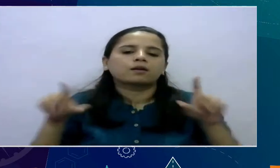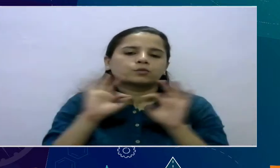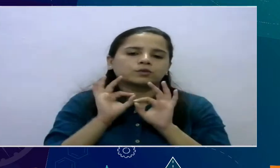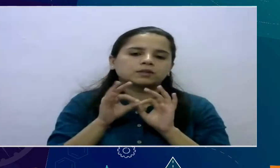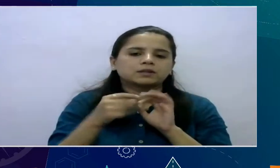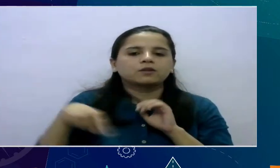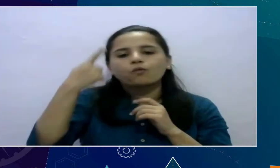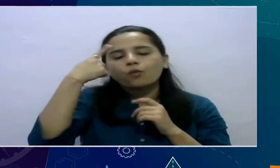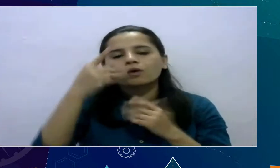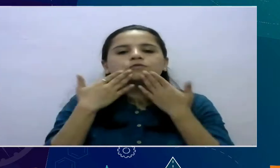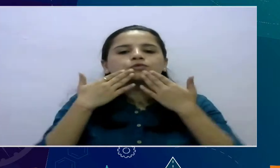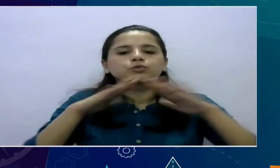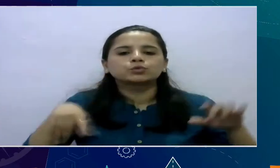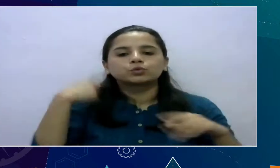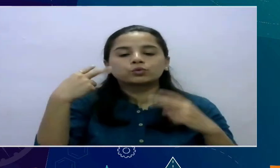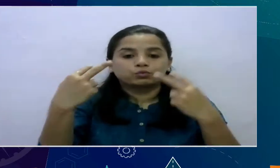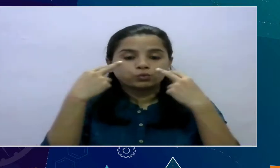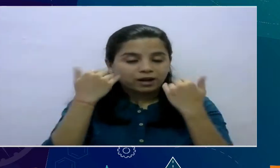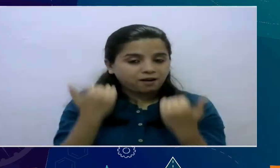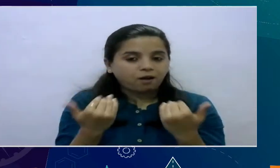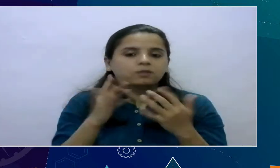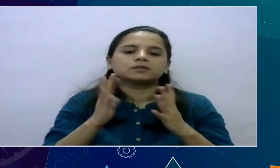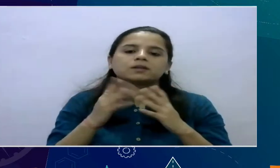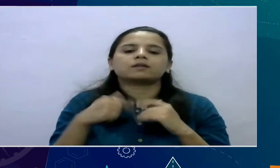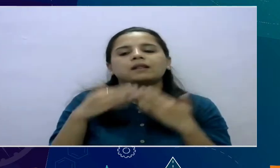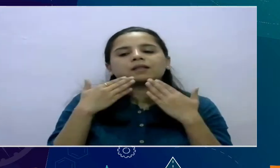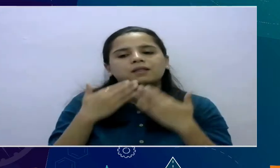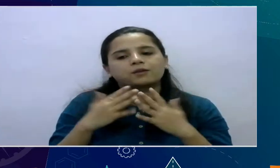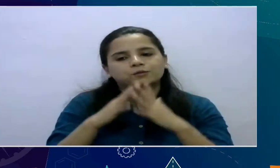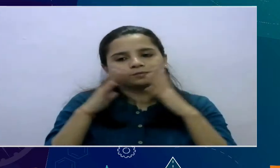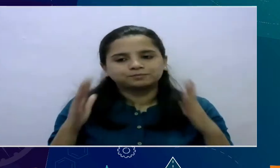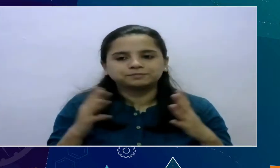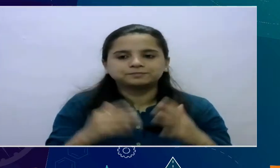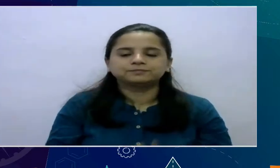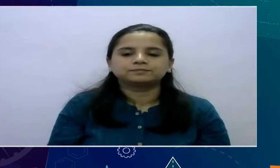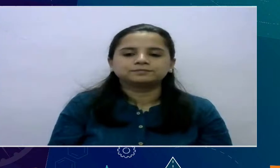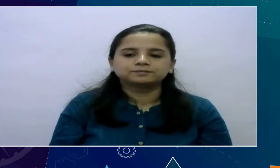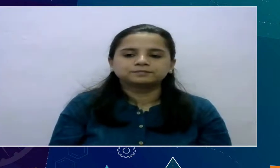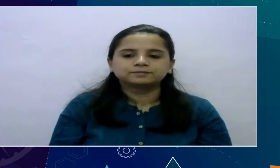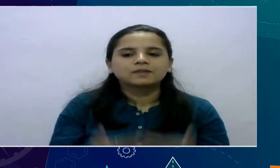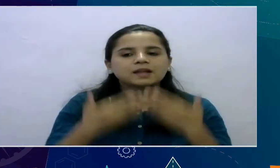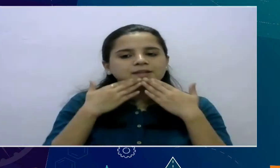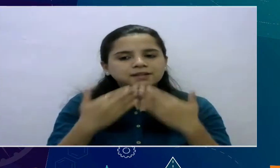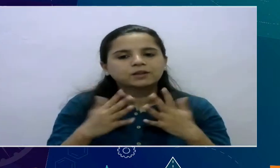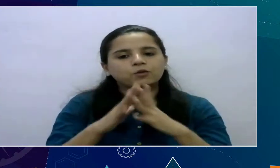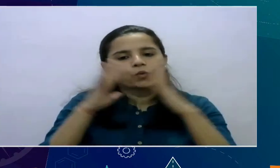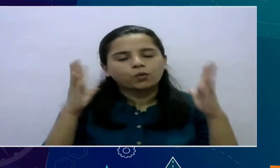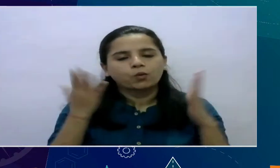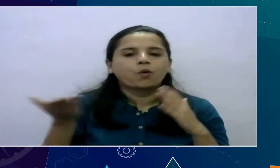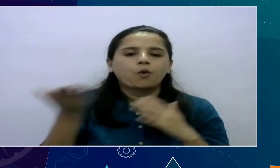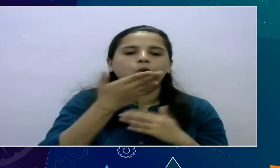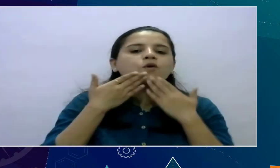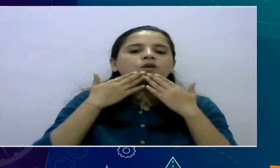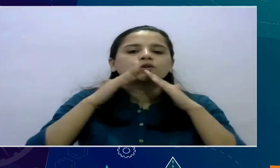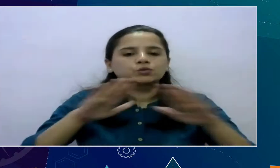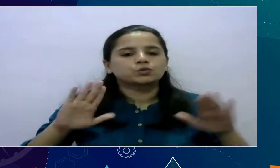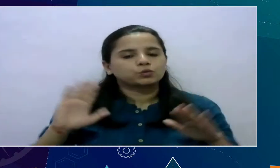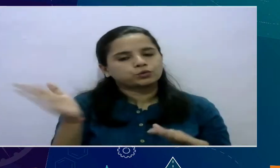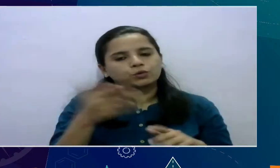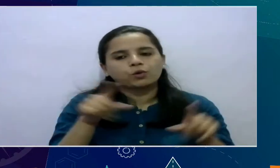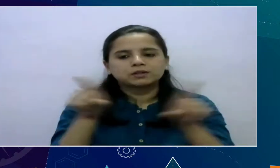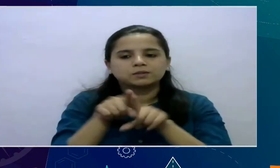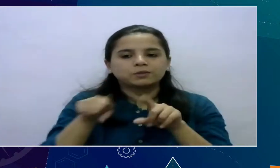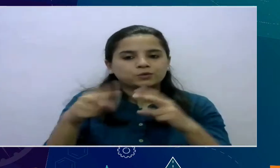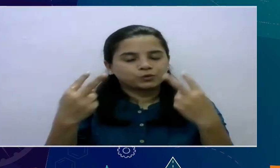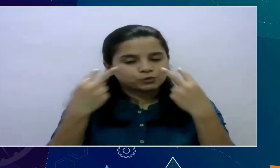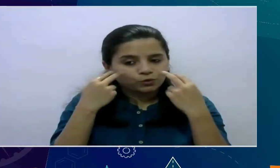our students, to our viewers who are watching this session. Thank you. Thank you to all the students as well. You saw